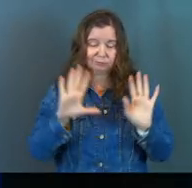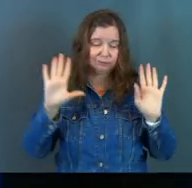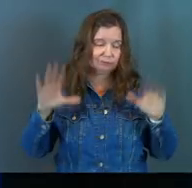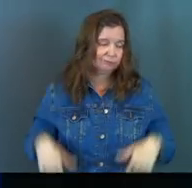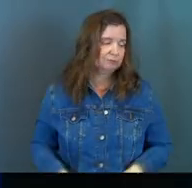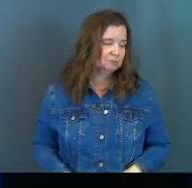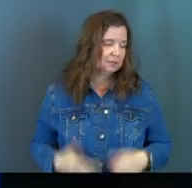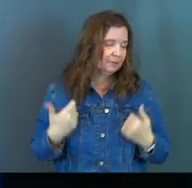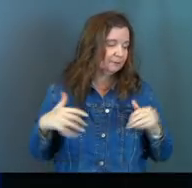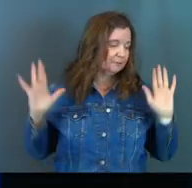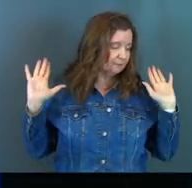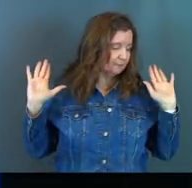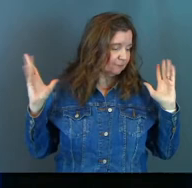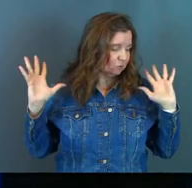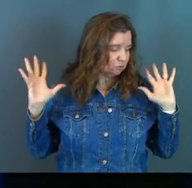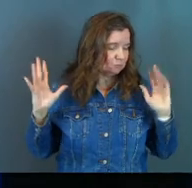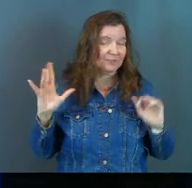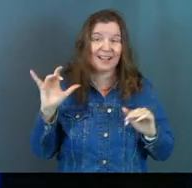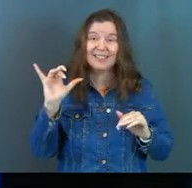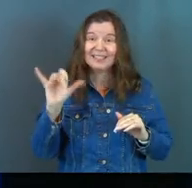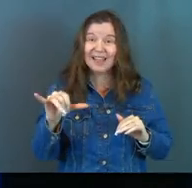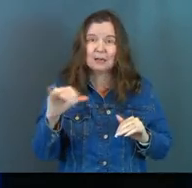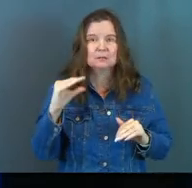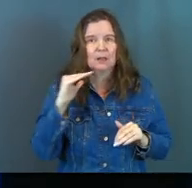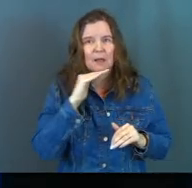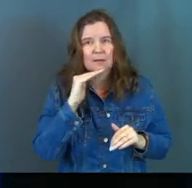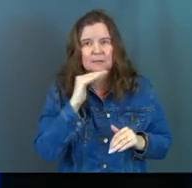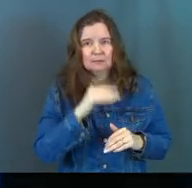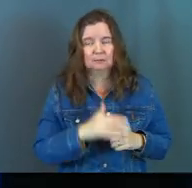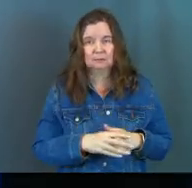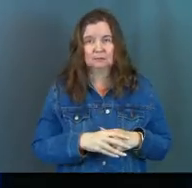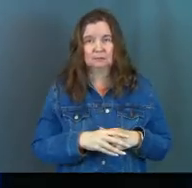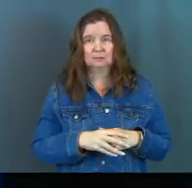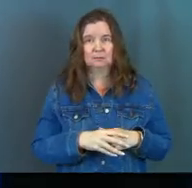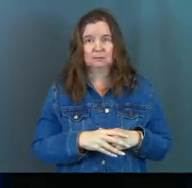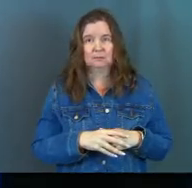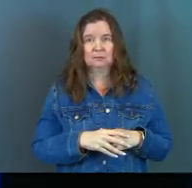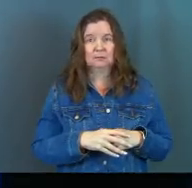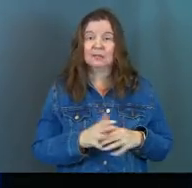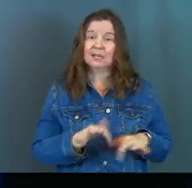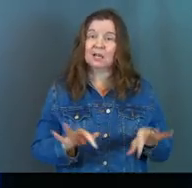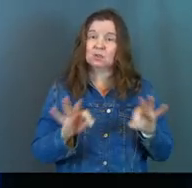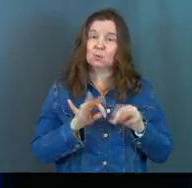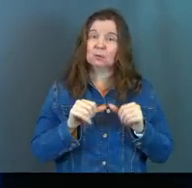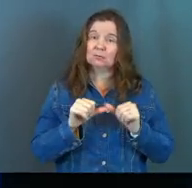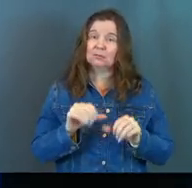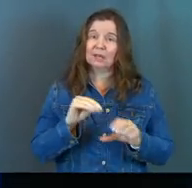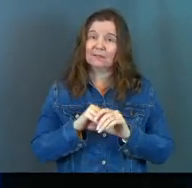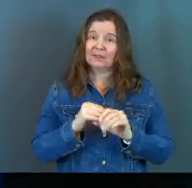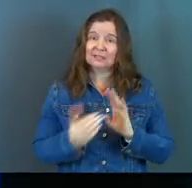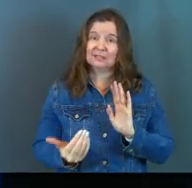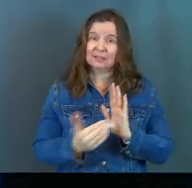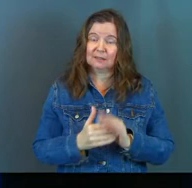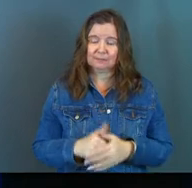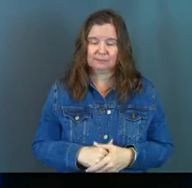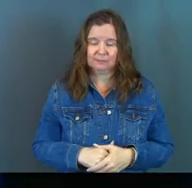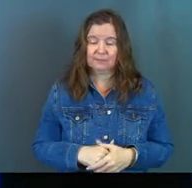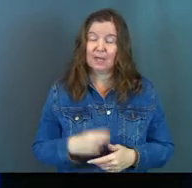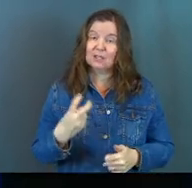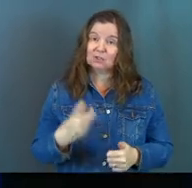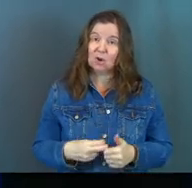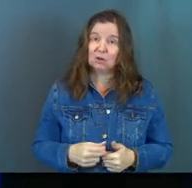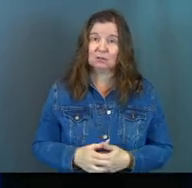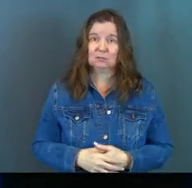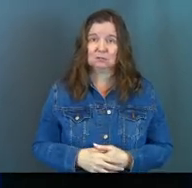worth investing again. That is a lie. It is worth investing again. And it's